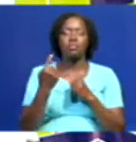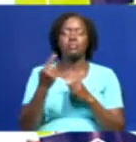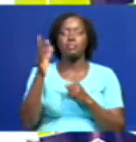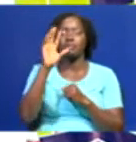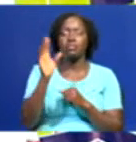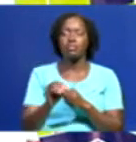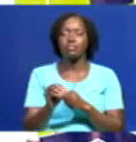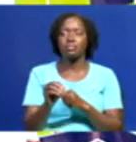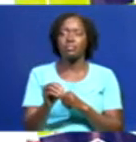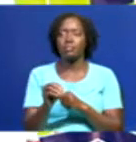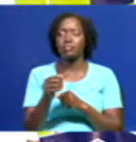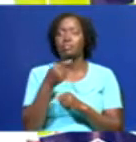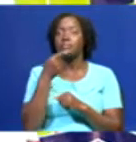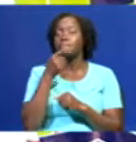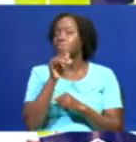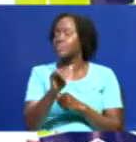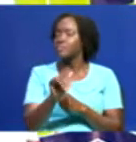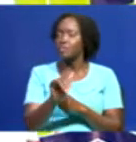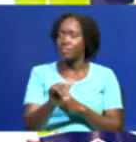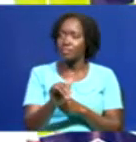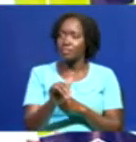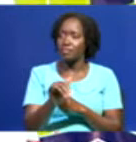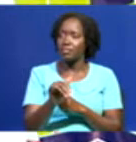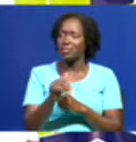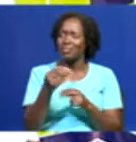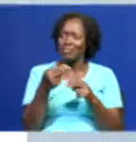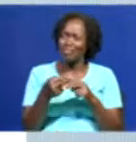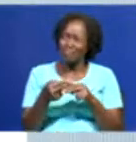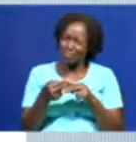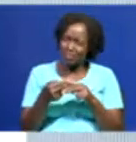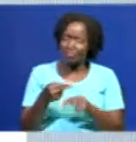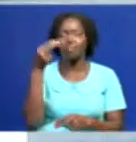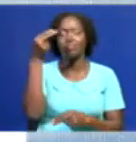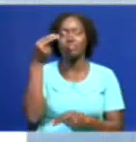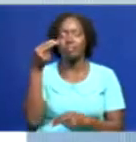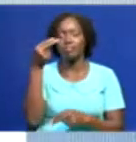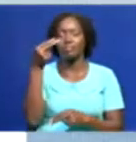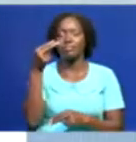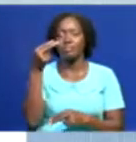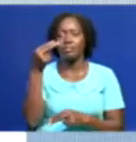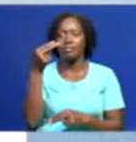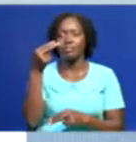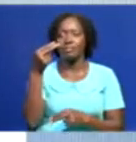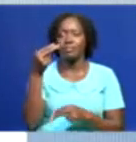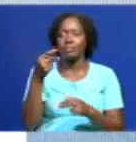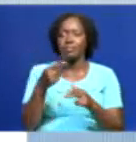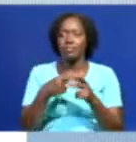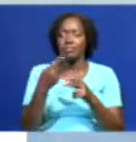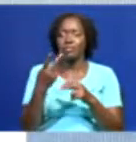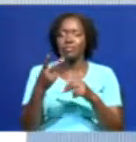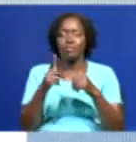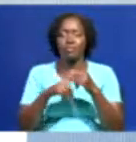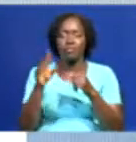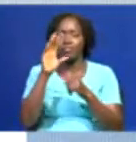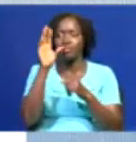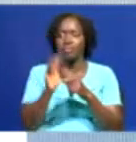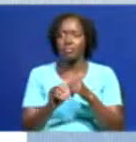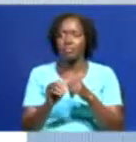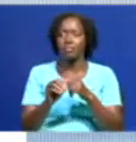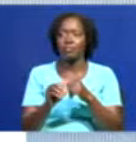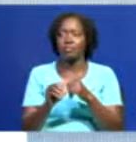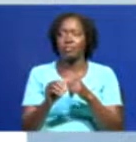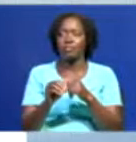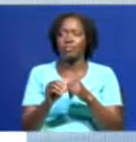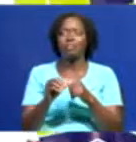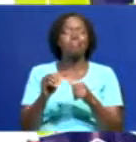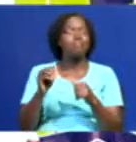61% mentioned that it is very high, 61%. Then at 26% mentioned it